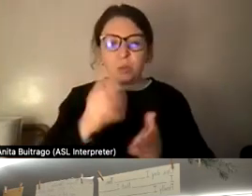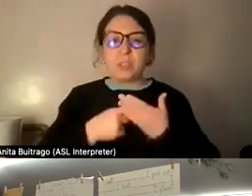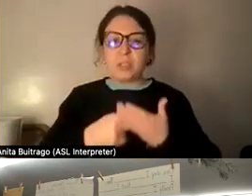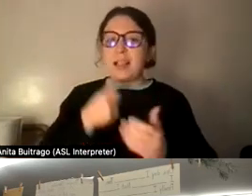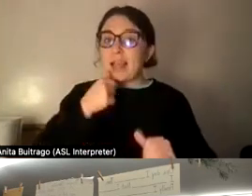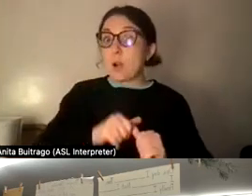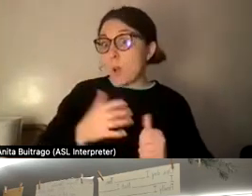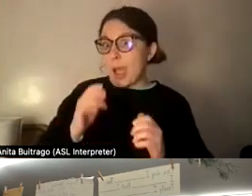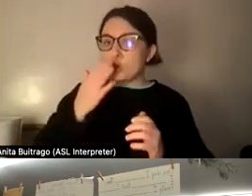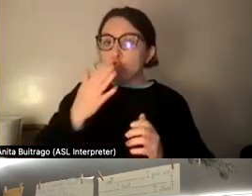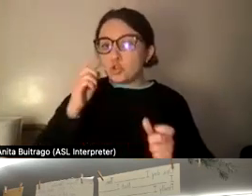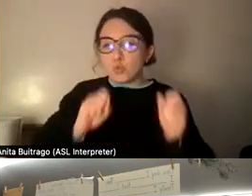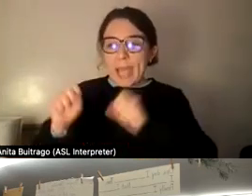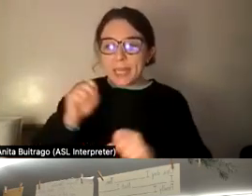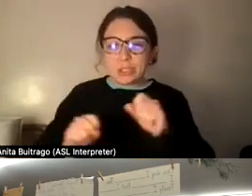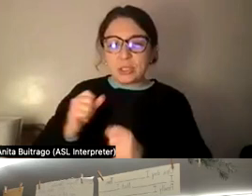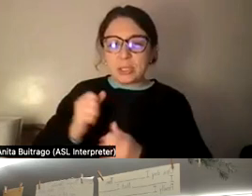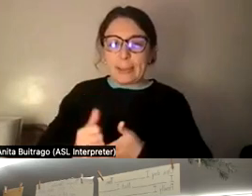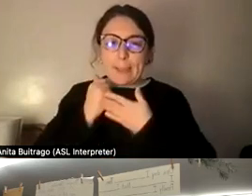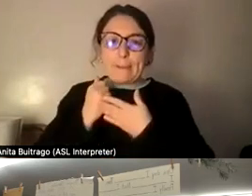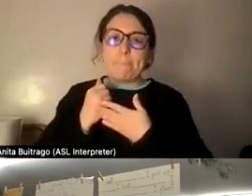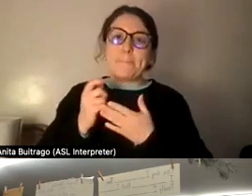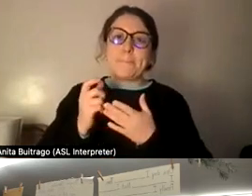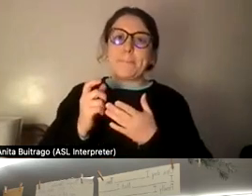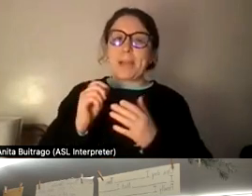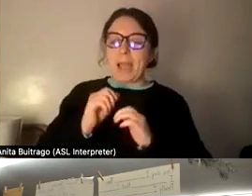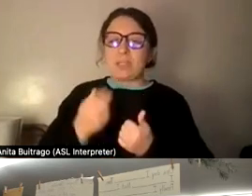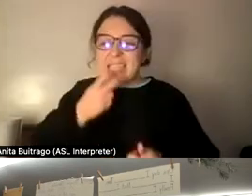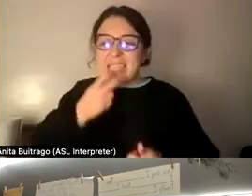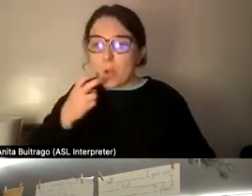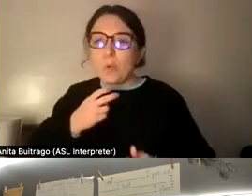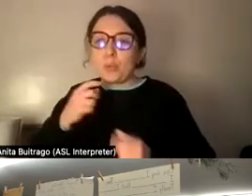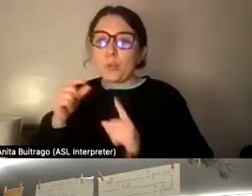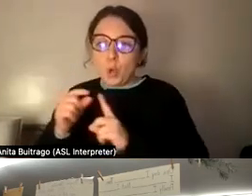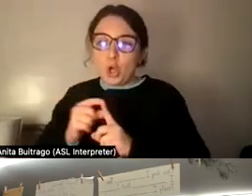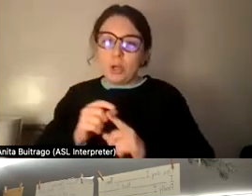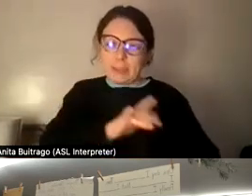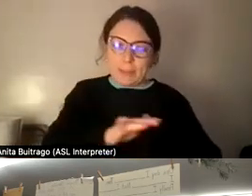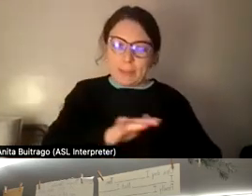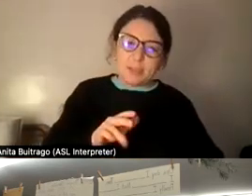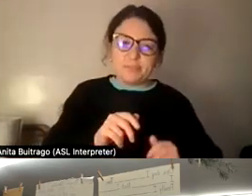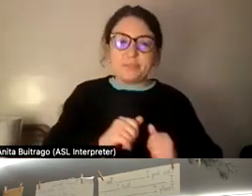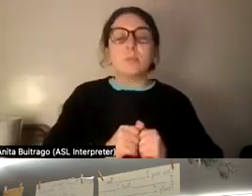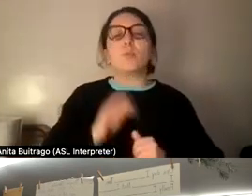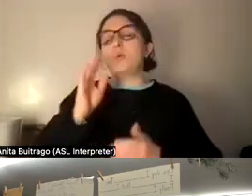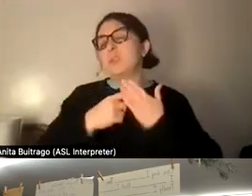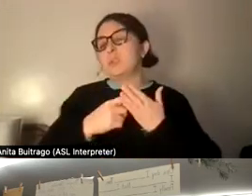we use for the kids for pounding the word and tapping the sounds. But we'll talk more about that a little bit